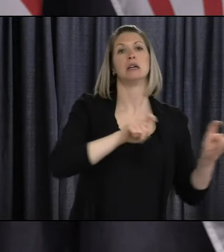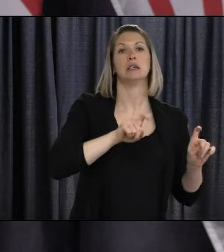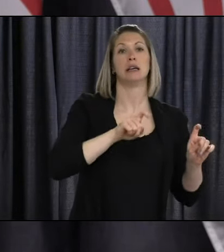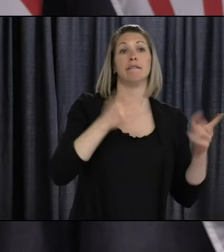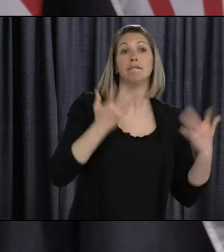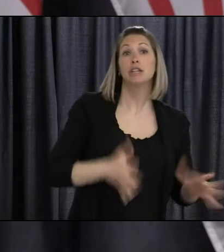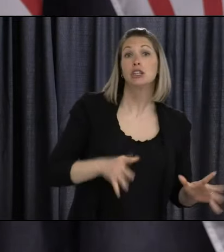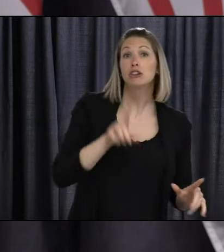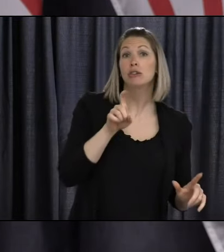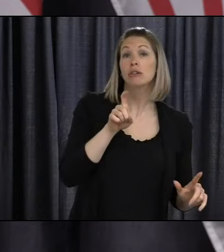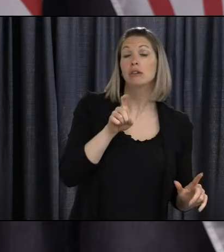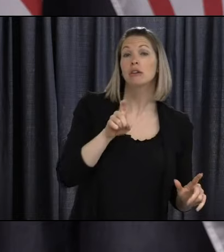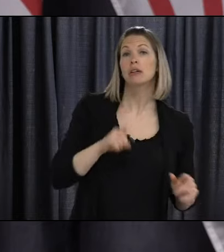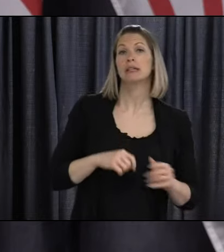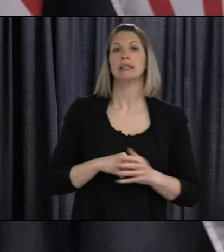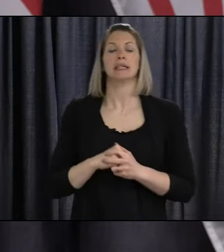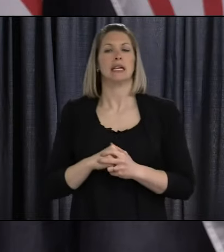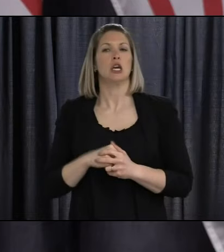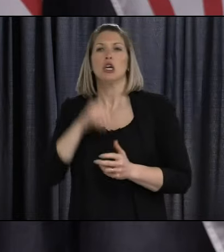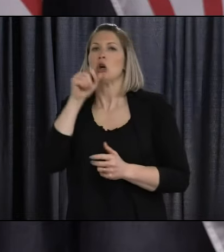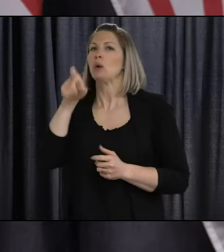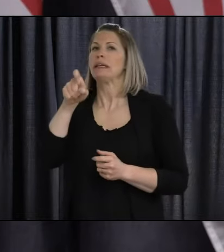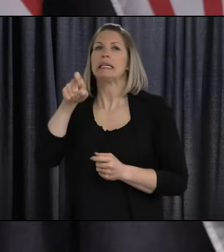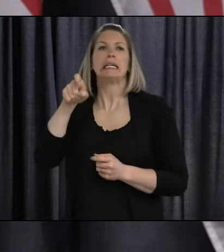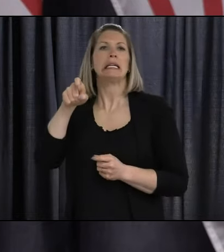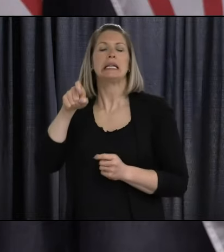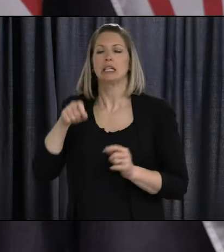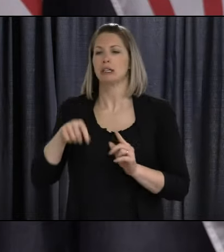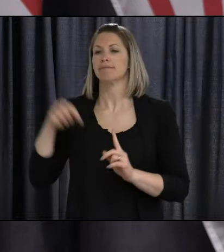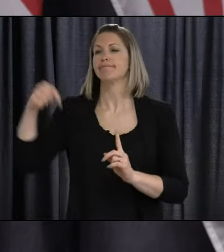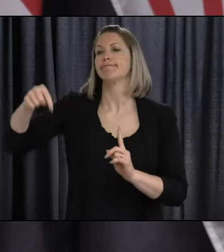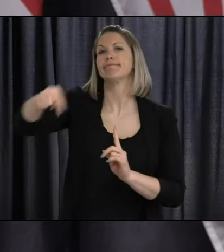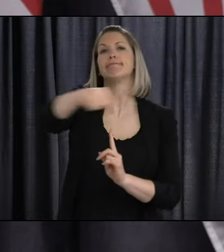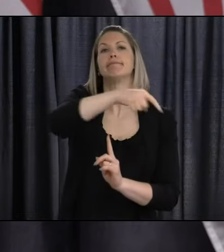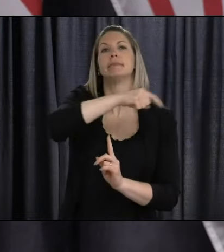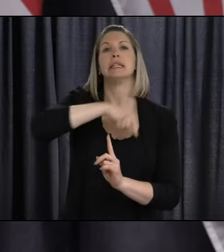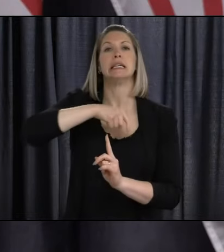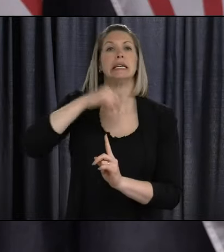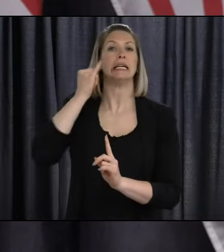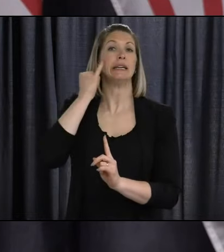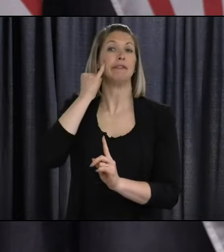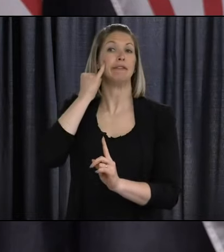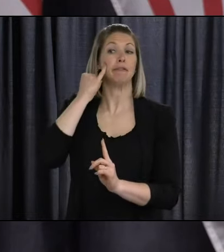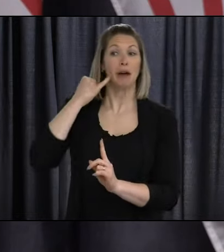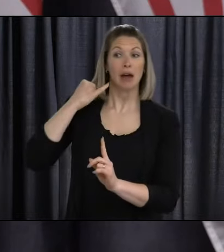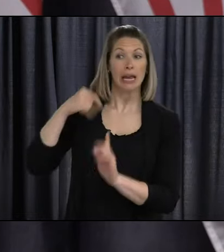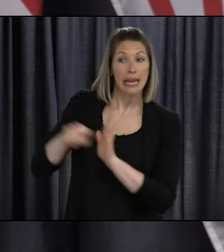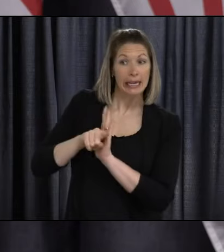tracing for people unless they tested positive. So they are being quarantined, but the